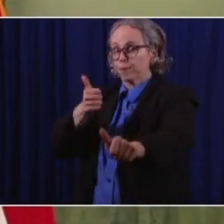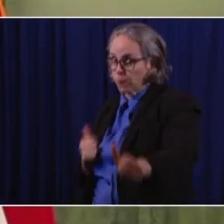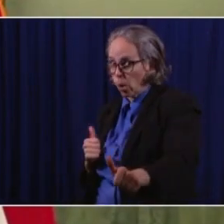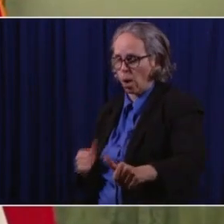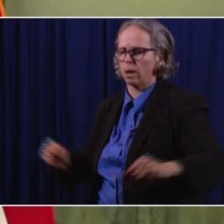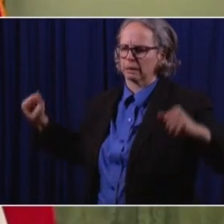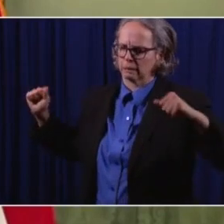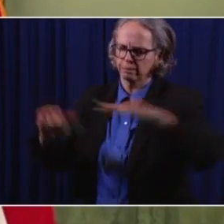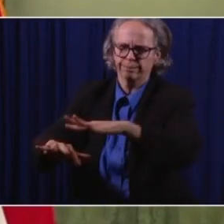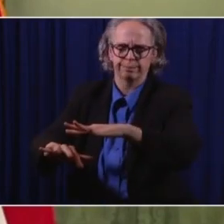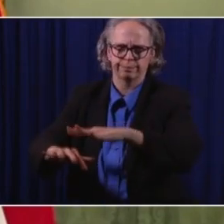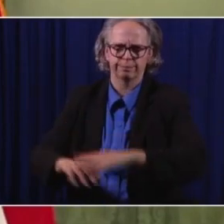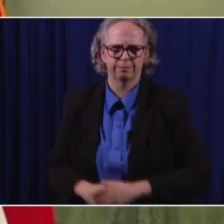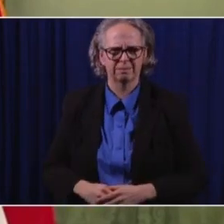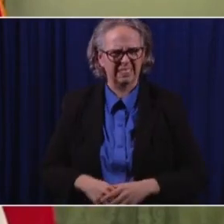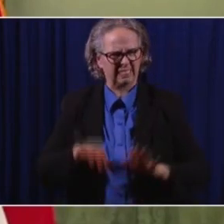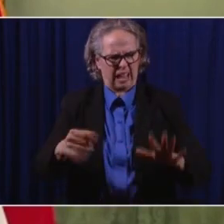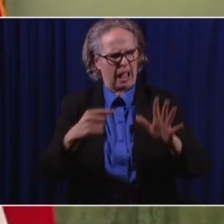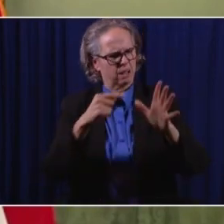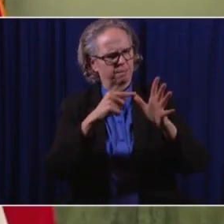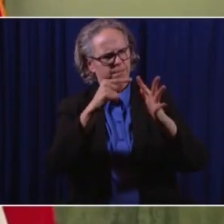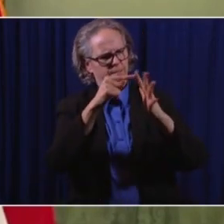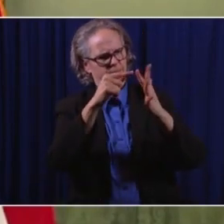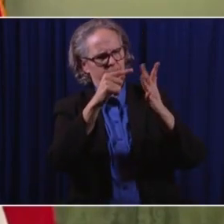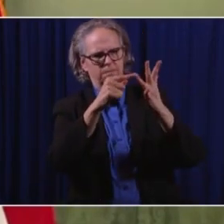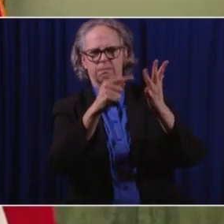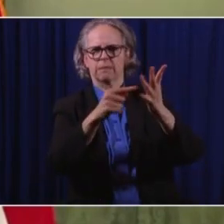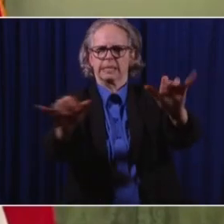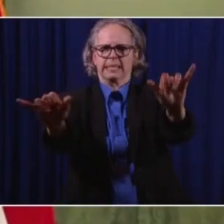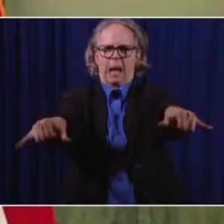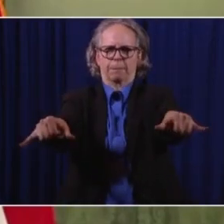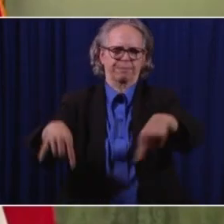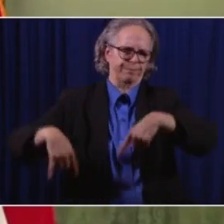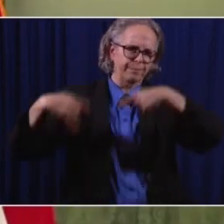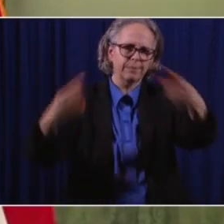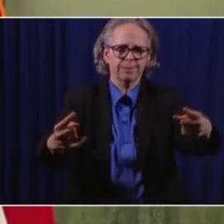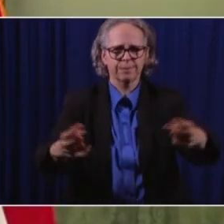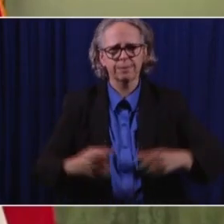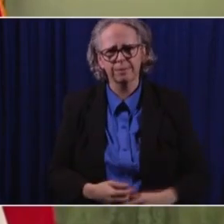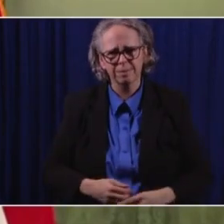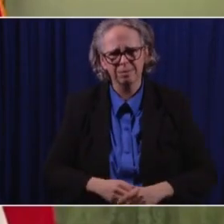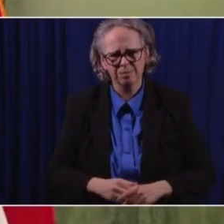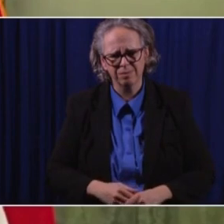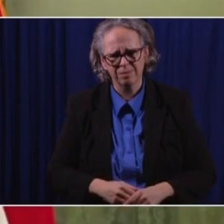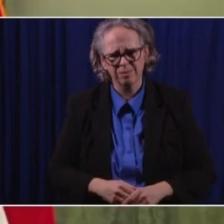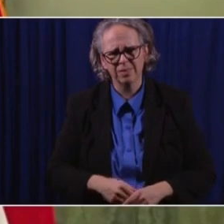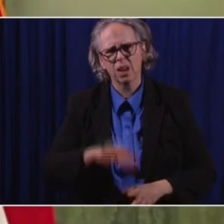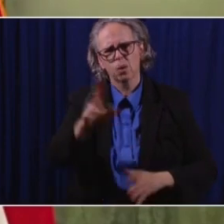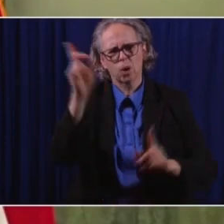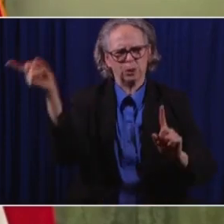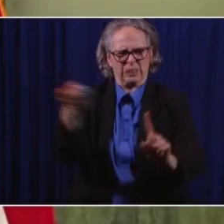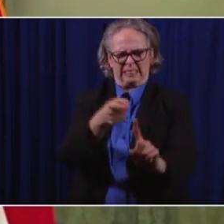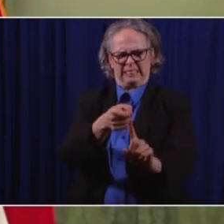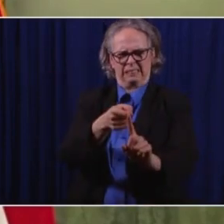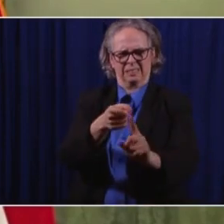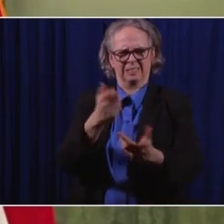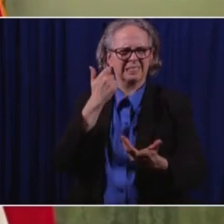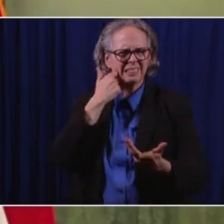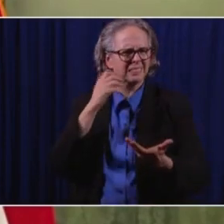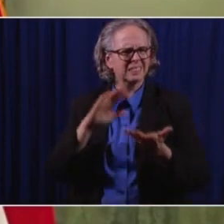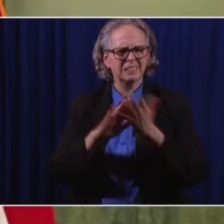same things. We're going to look now specifically at our new red counties, and we'll start